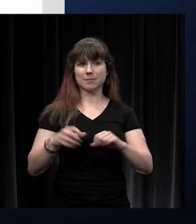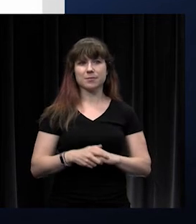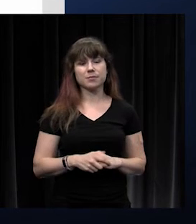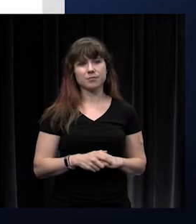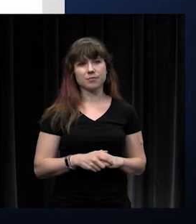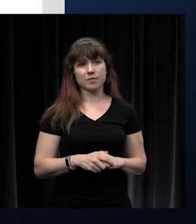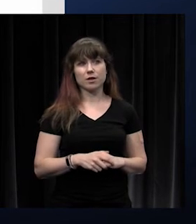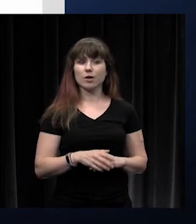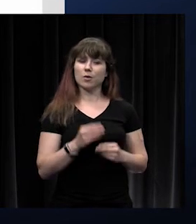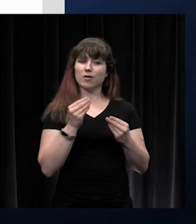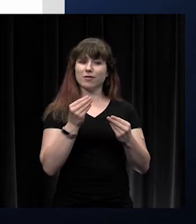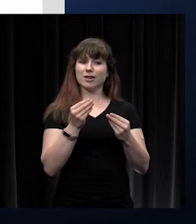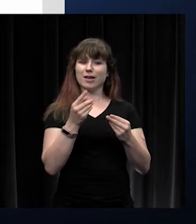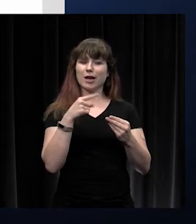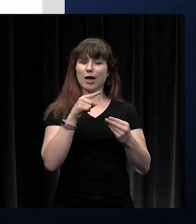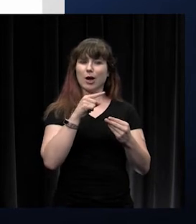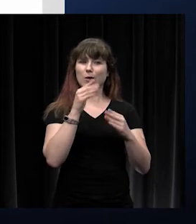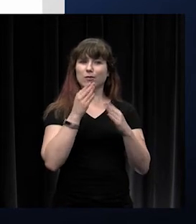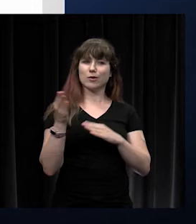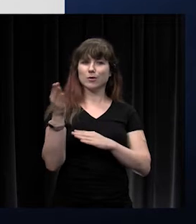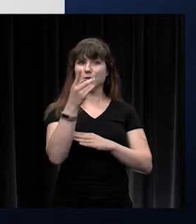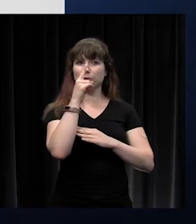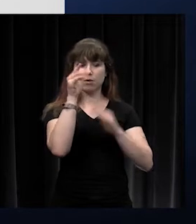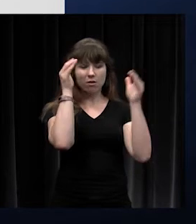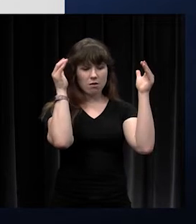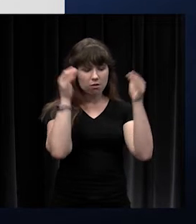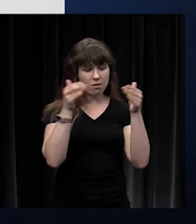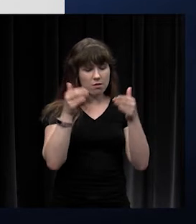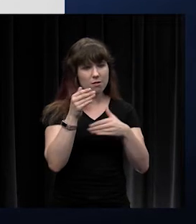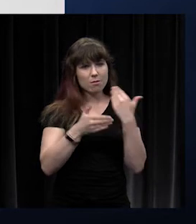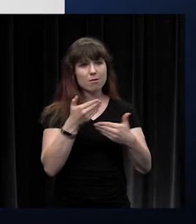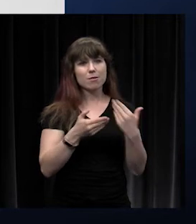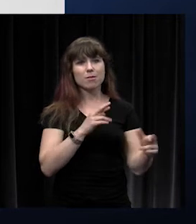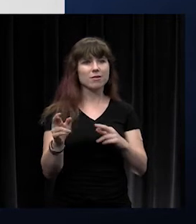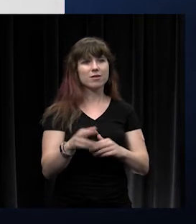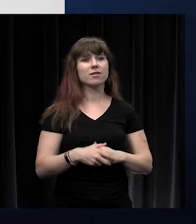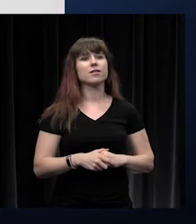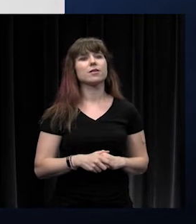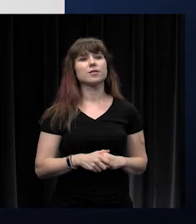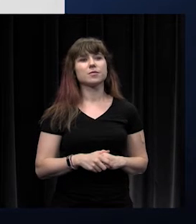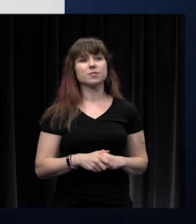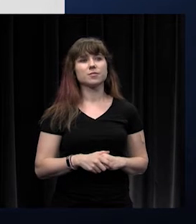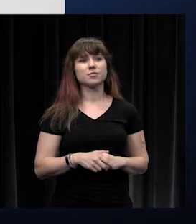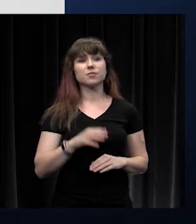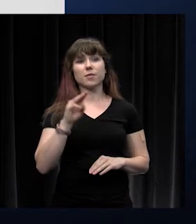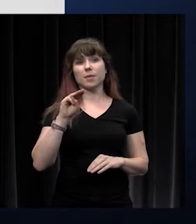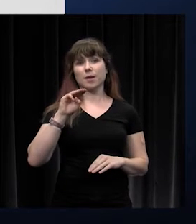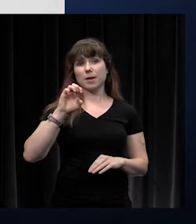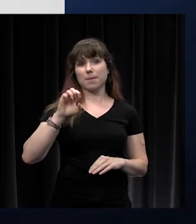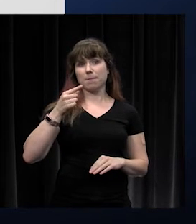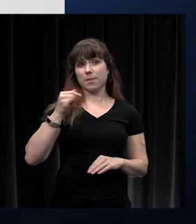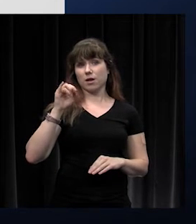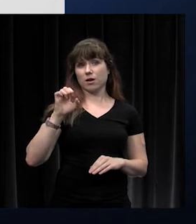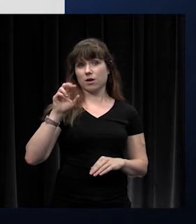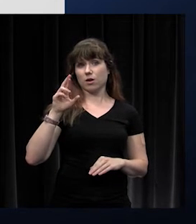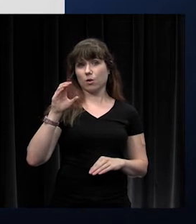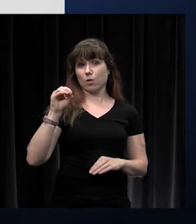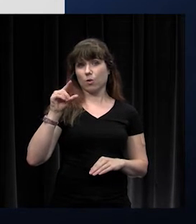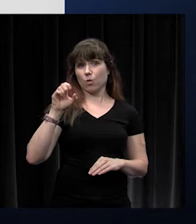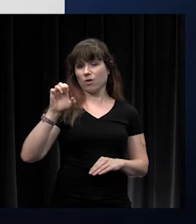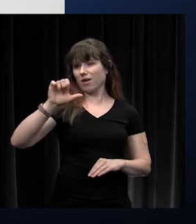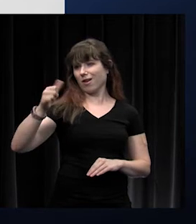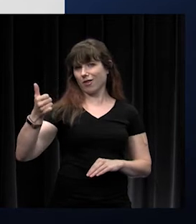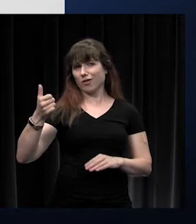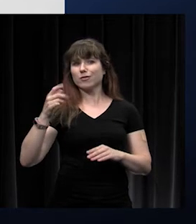have been working very diligently to prepare for this school year. In addition, Maggie Kolb and others have talked about the importance